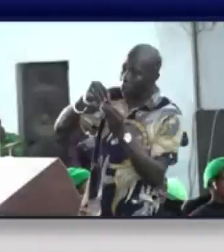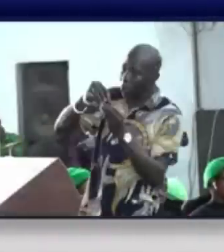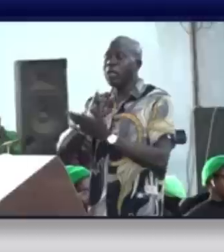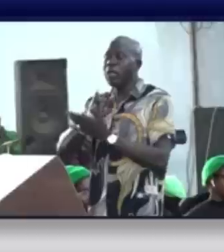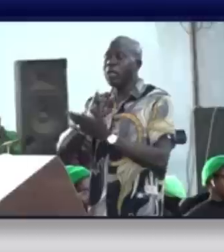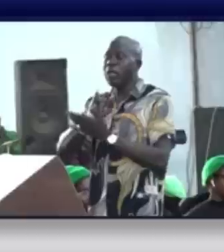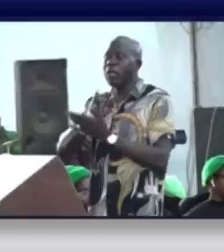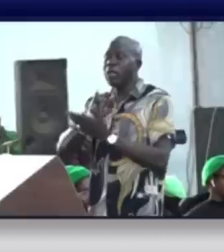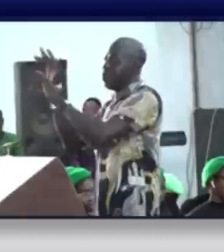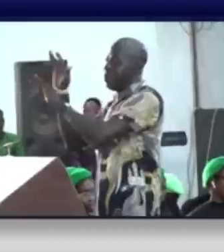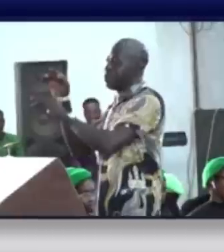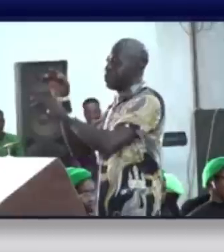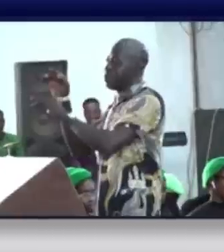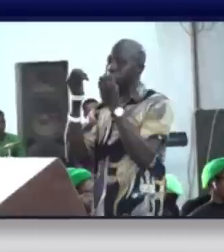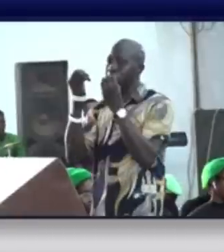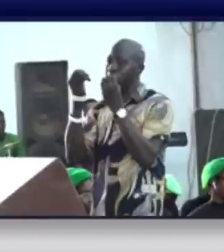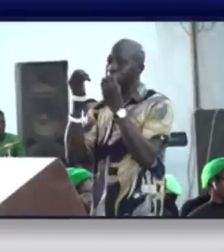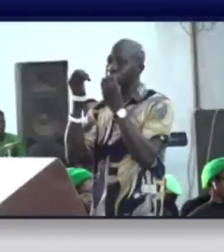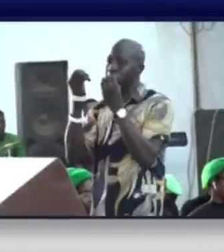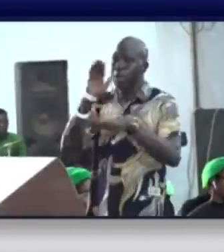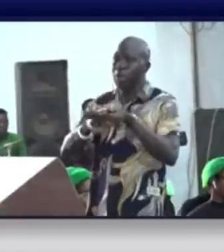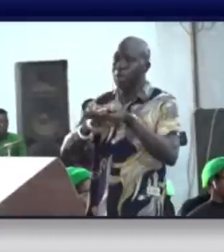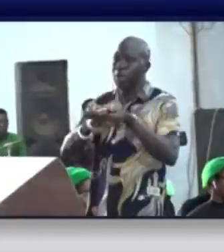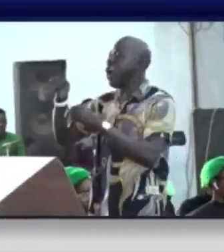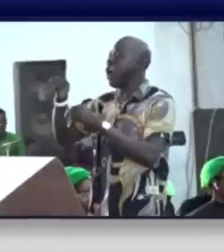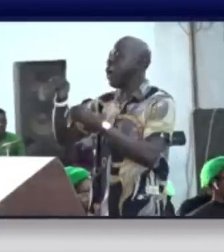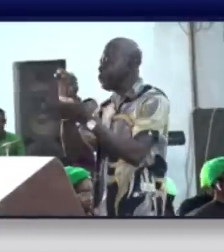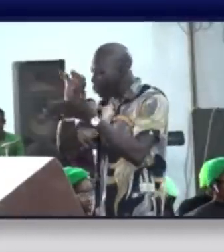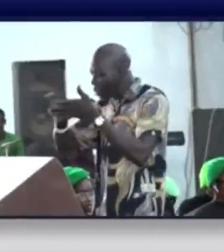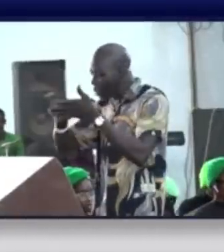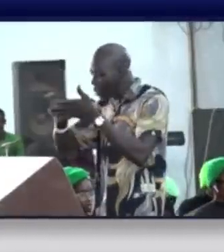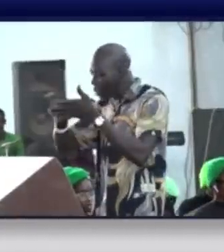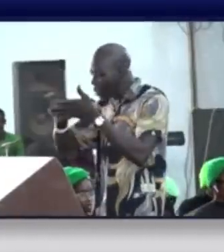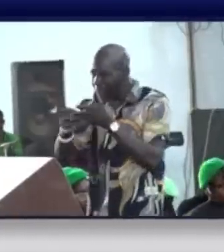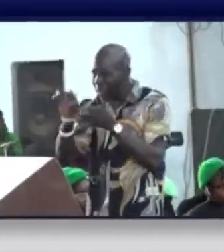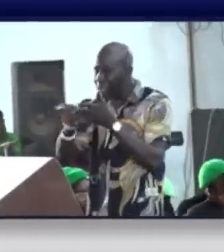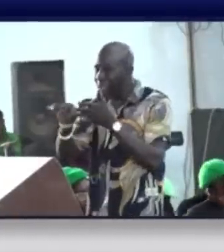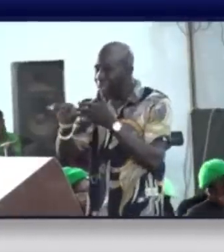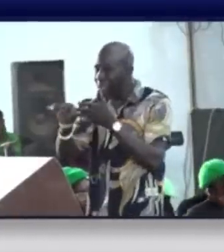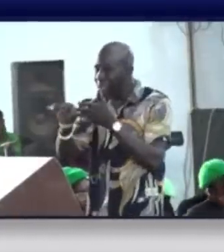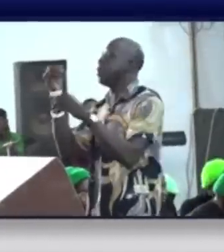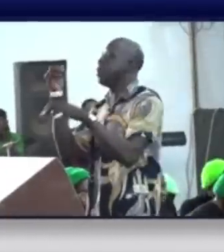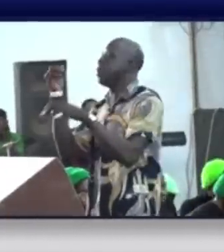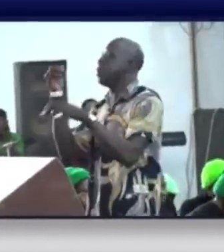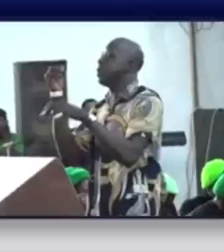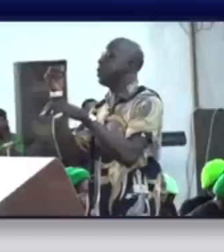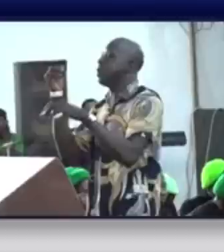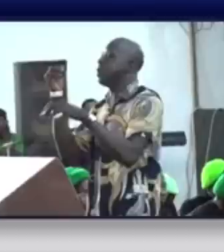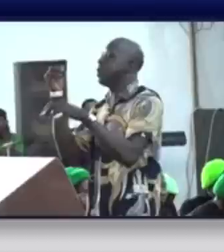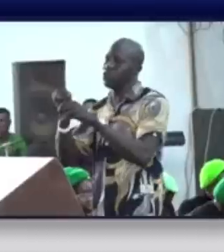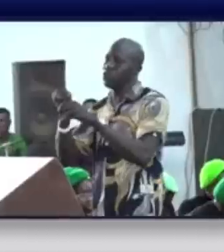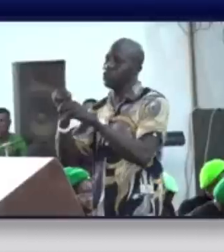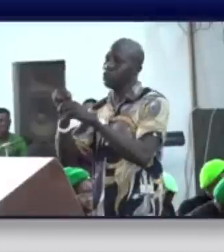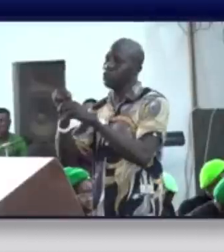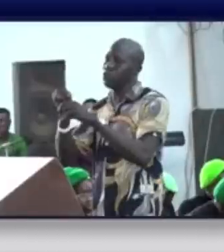do more for him. Elo la uka, ore, ore re mapo.